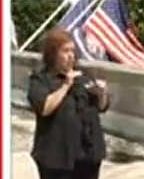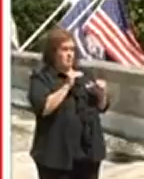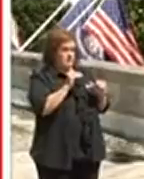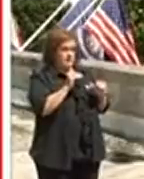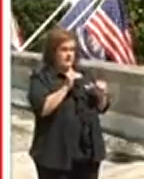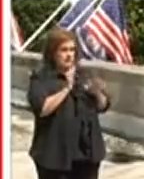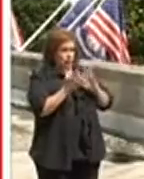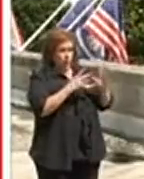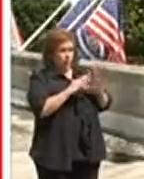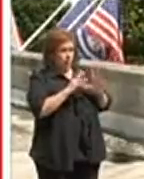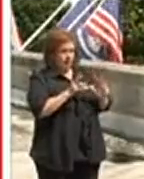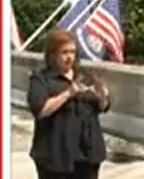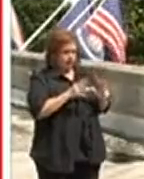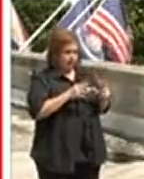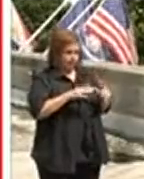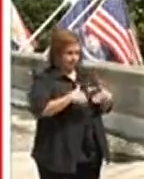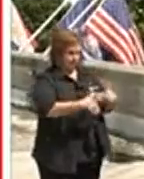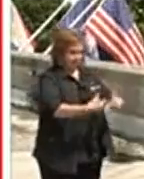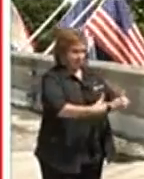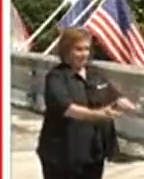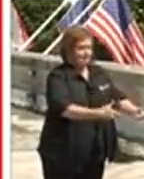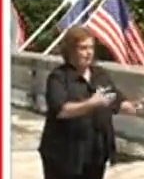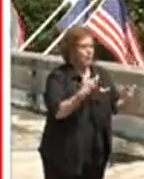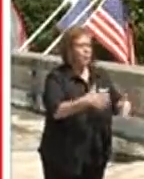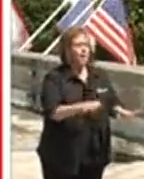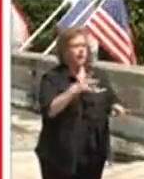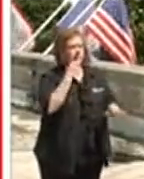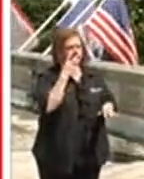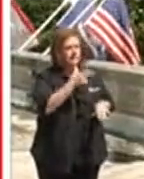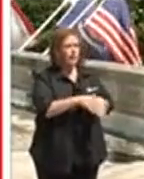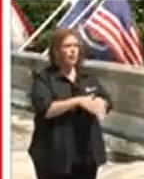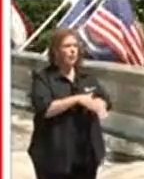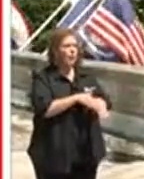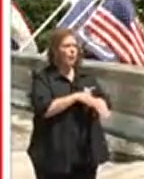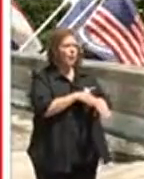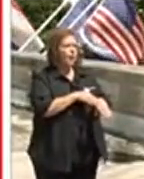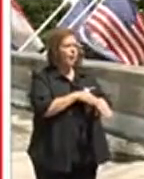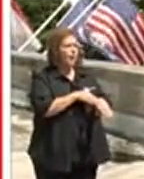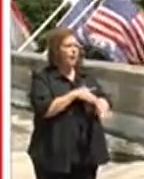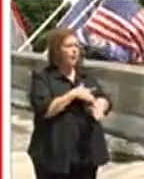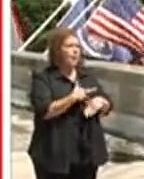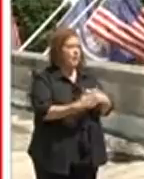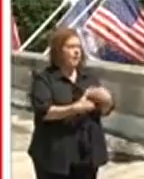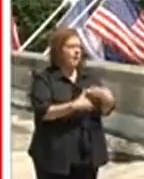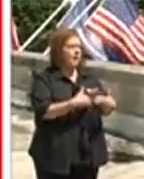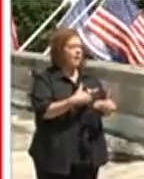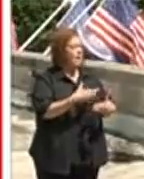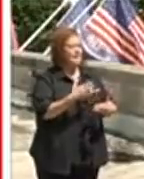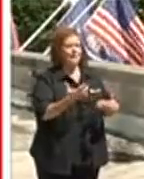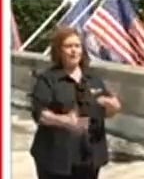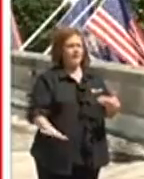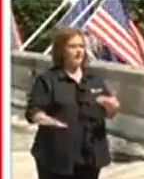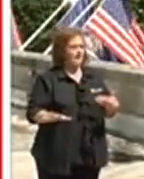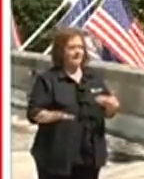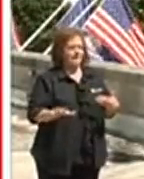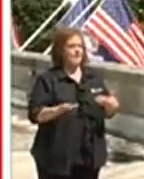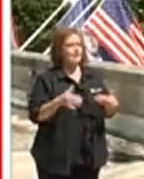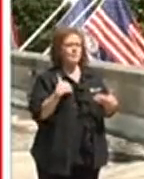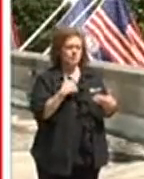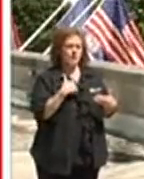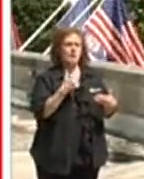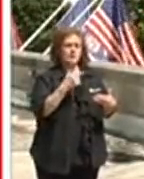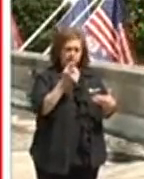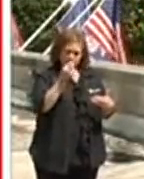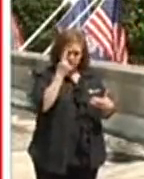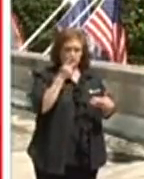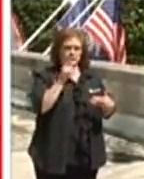rest over the city of New Orleans for hours and hours and then sometimes days. We do not want that. However, we need to be